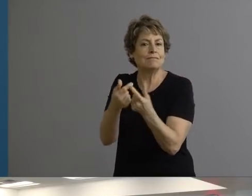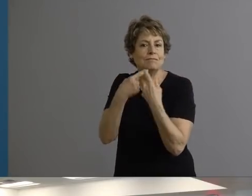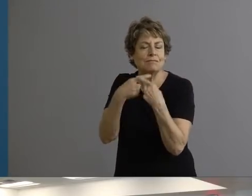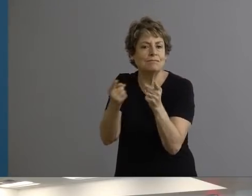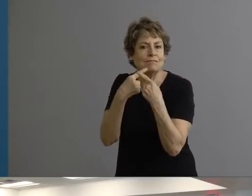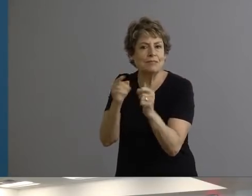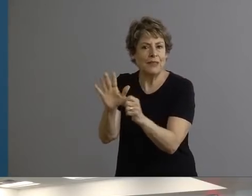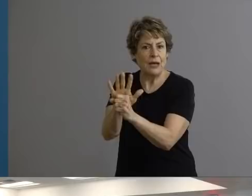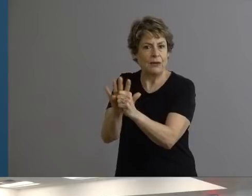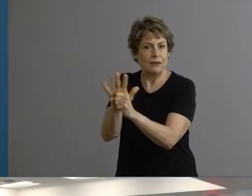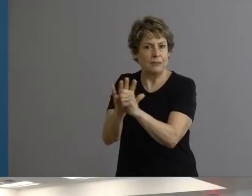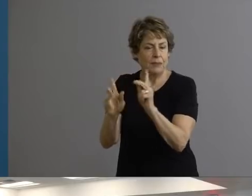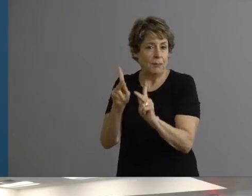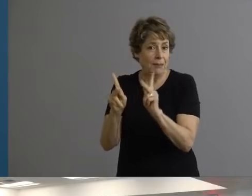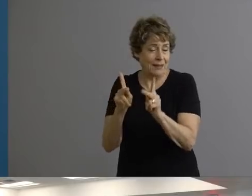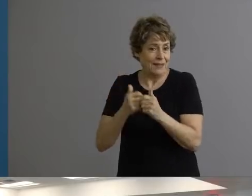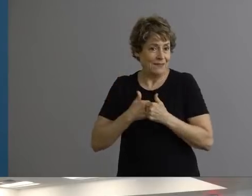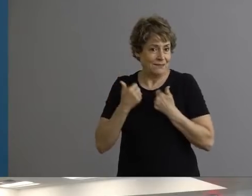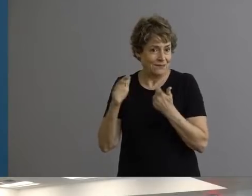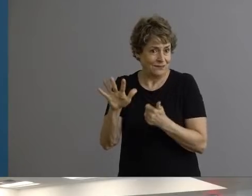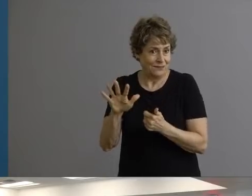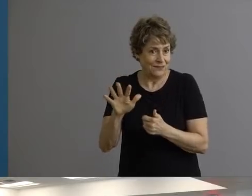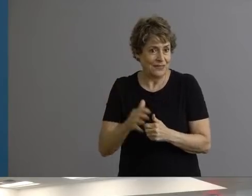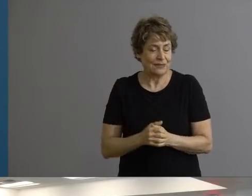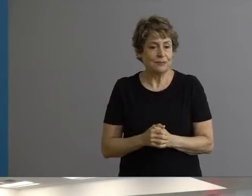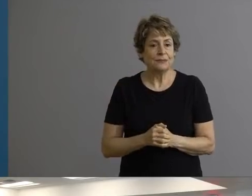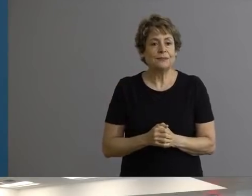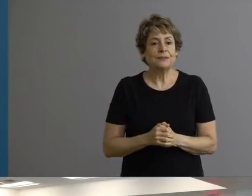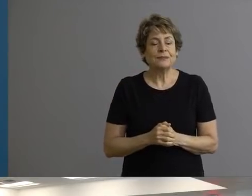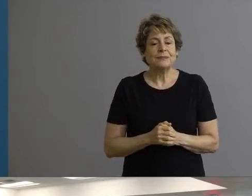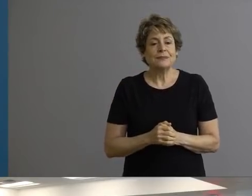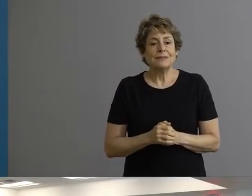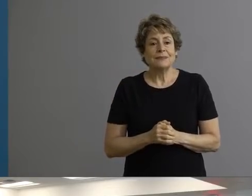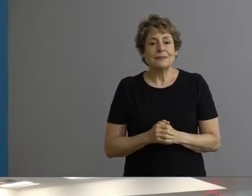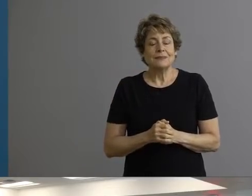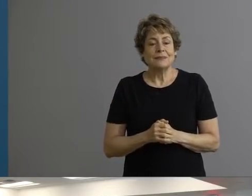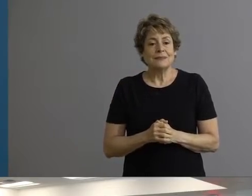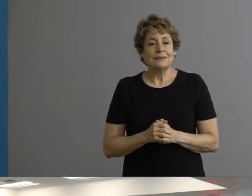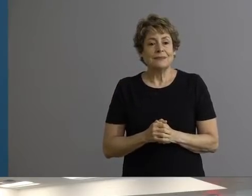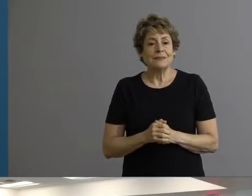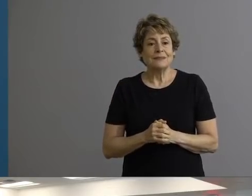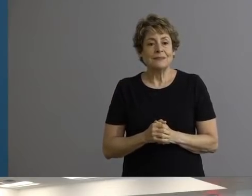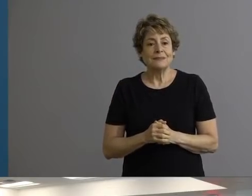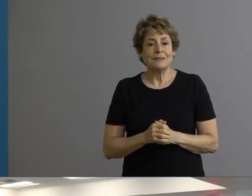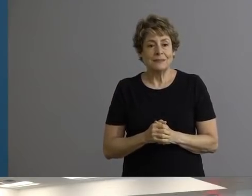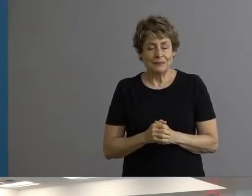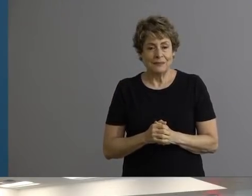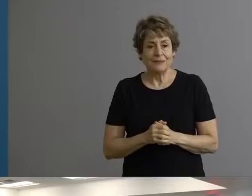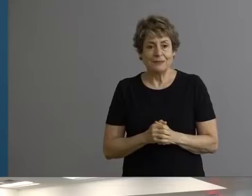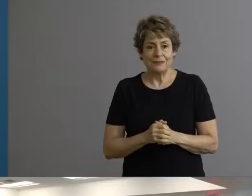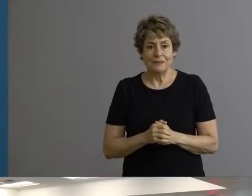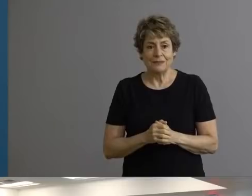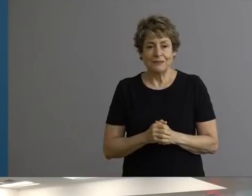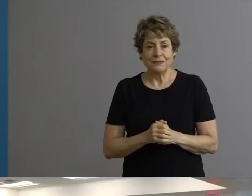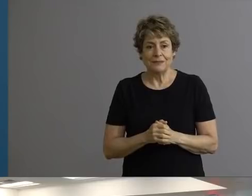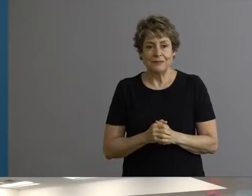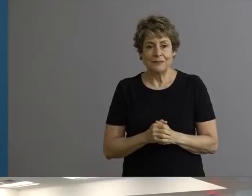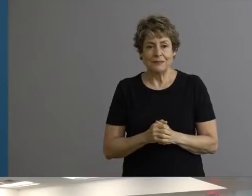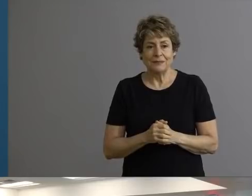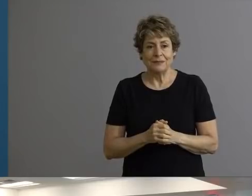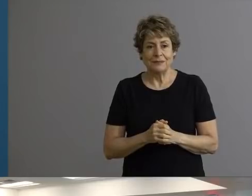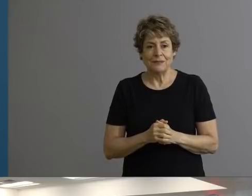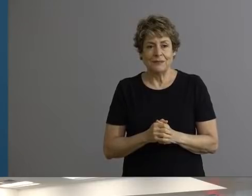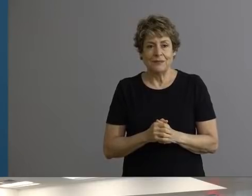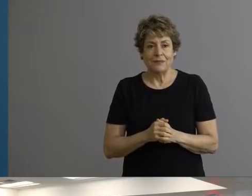there needs to be teeth, and that was in last week's order, or June 29th's order, and that's in today's as well. I've got another